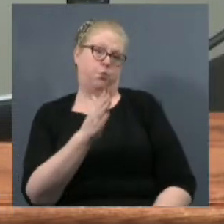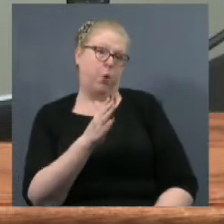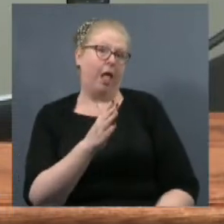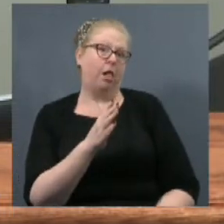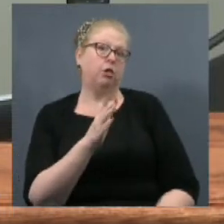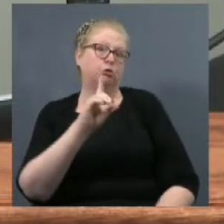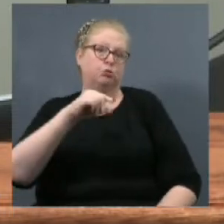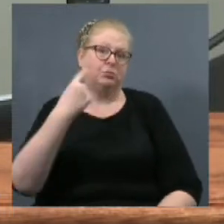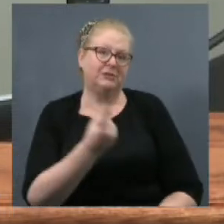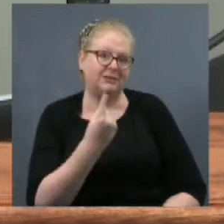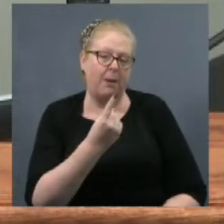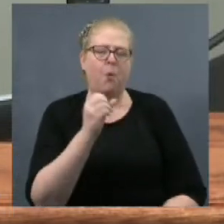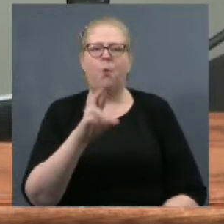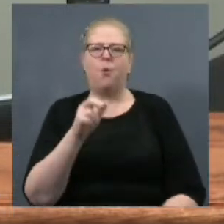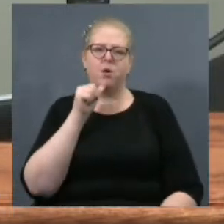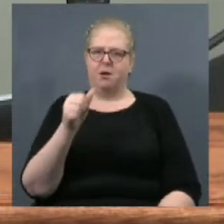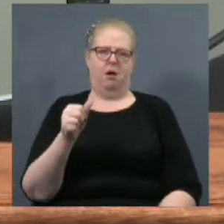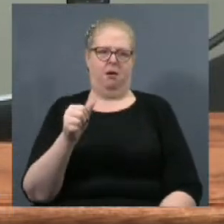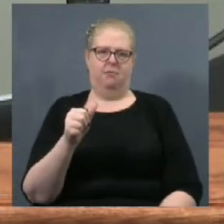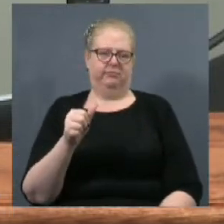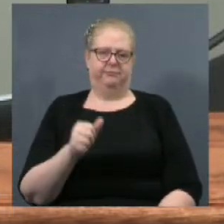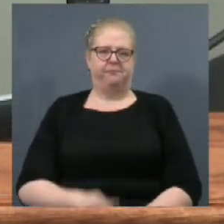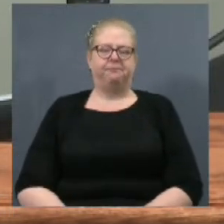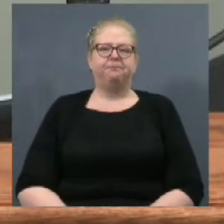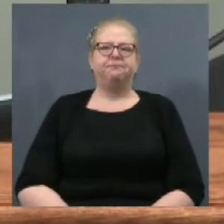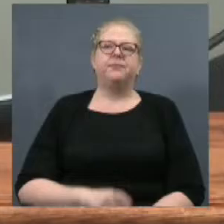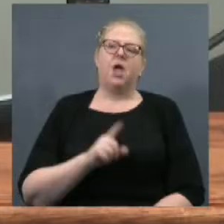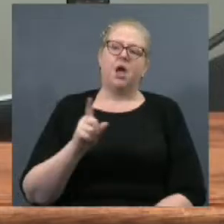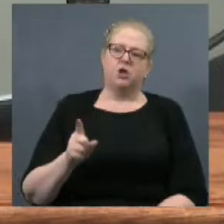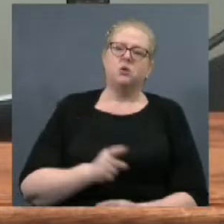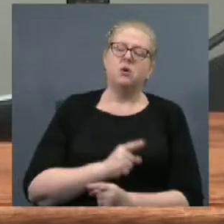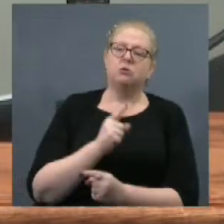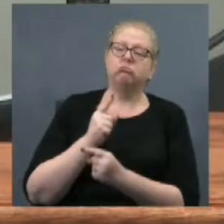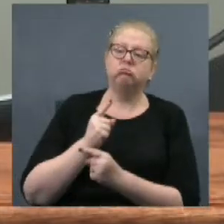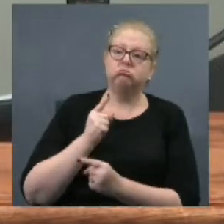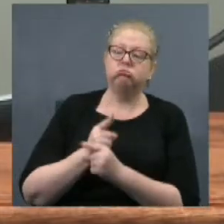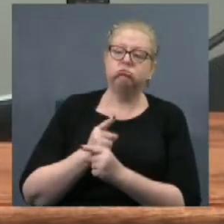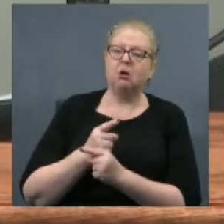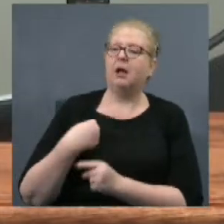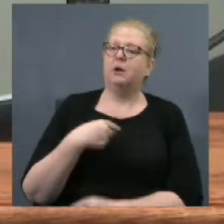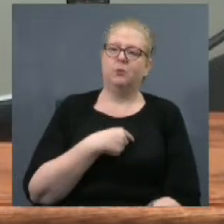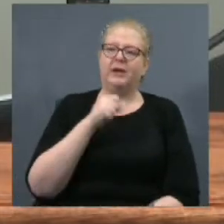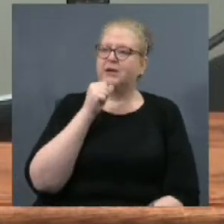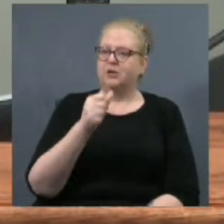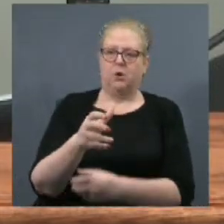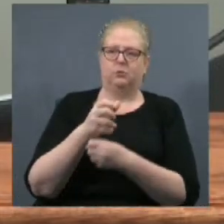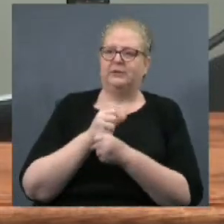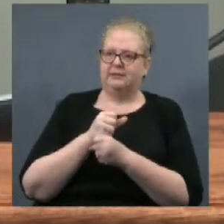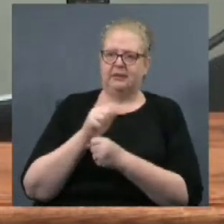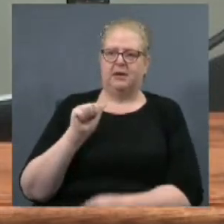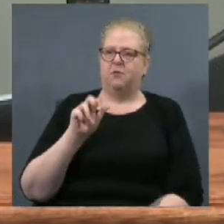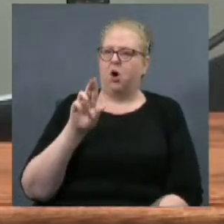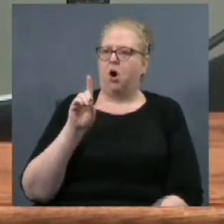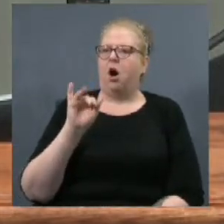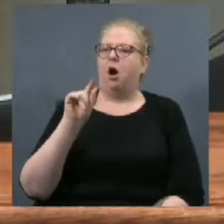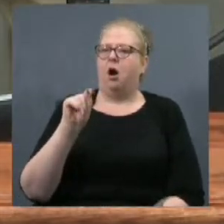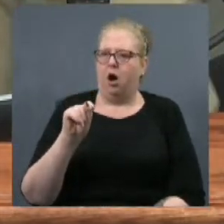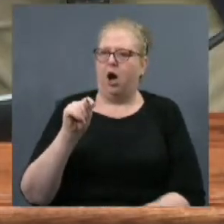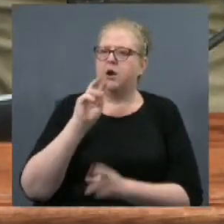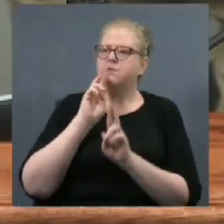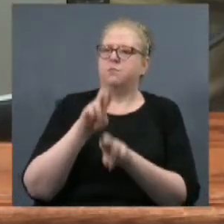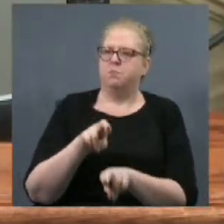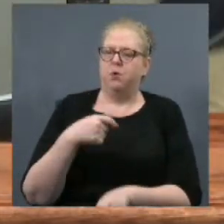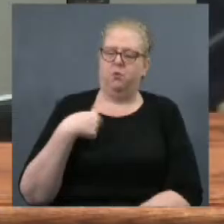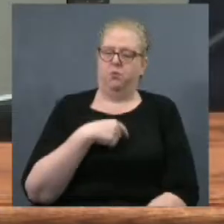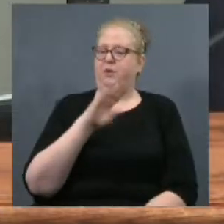clear. You're right. We don't receive the audit. We've never seen the audit.